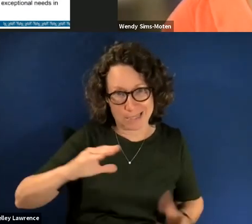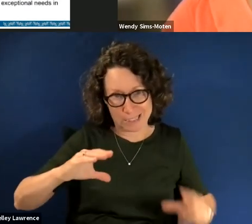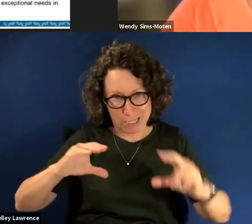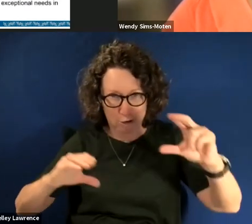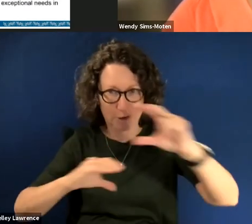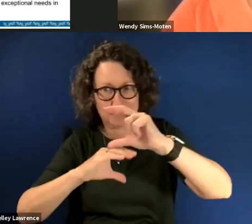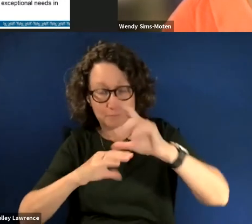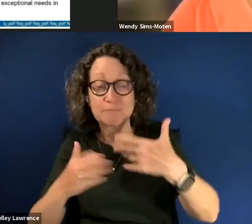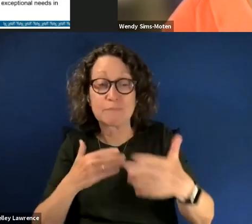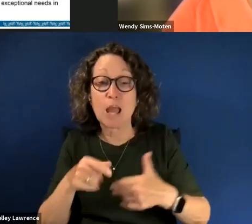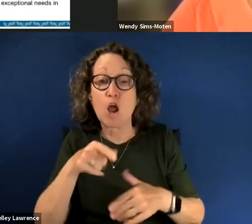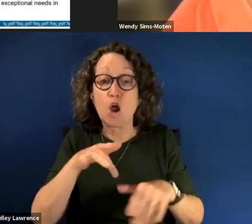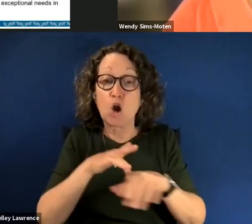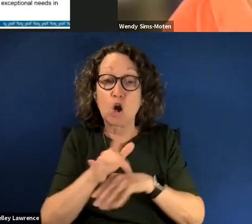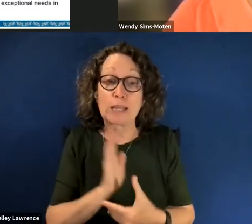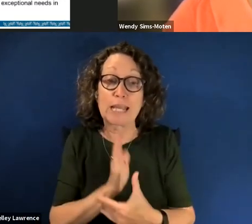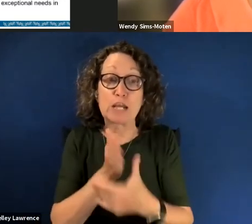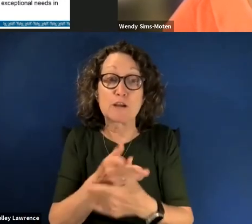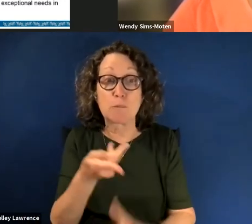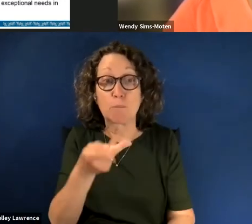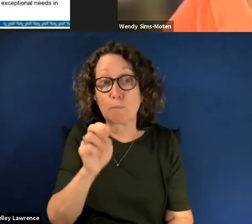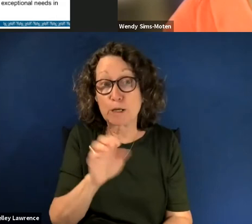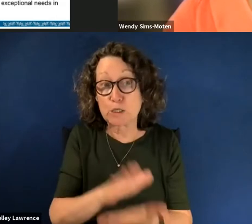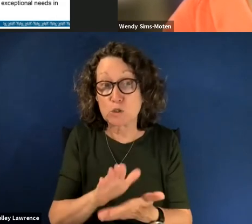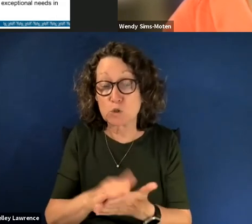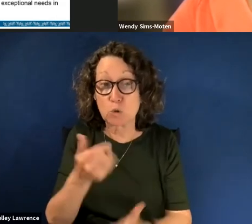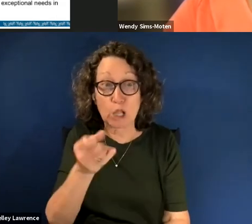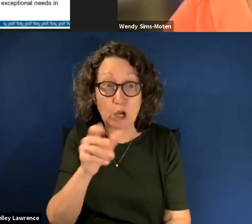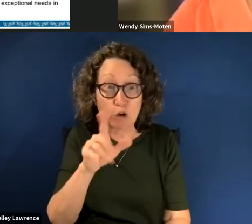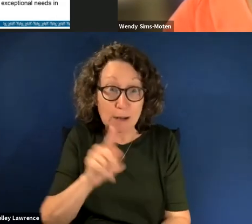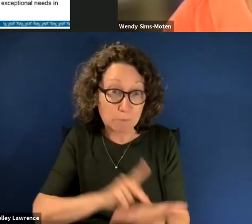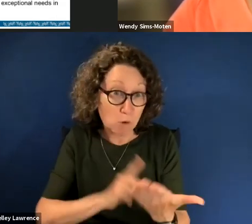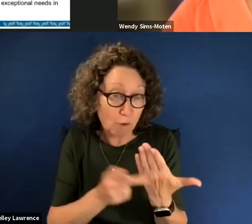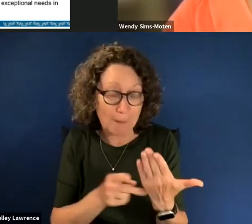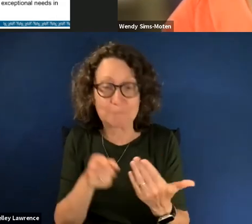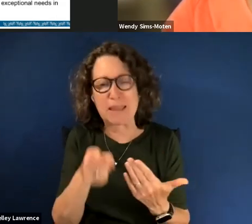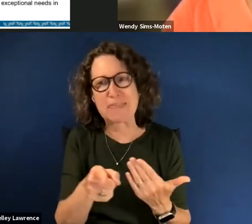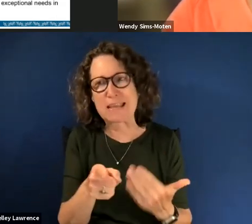Okay, this is the Early Intervention Preschool Grant Program. This is